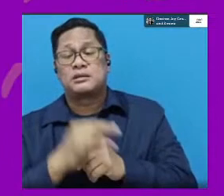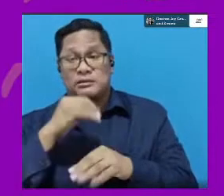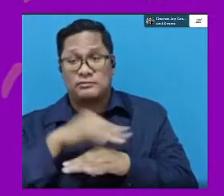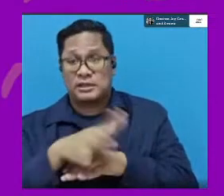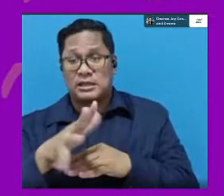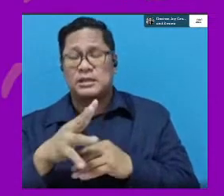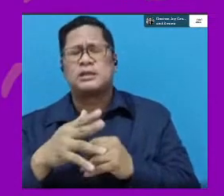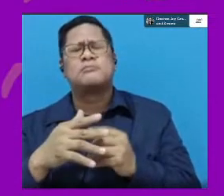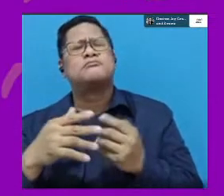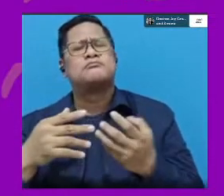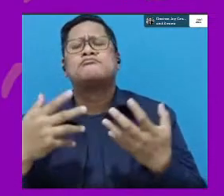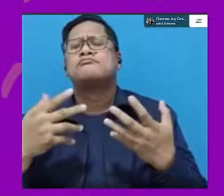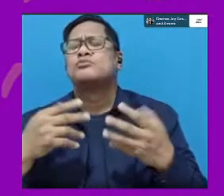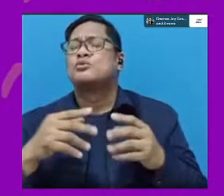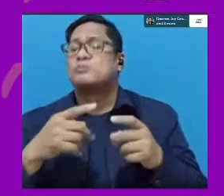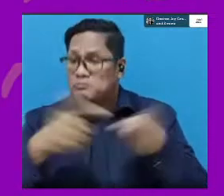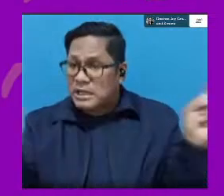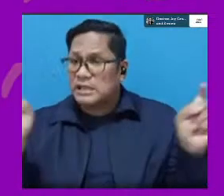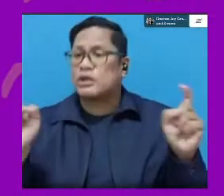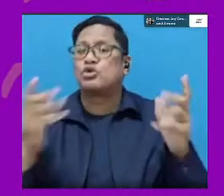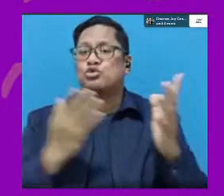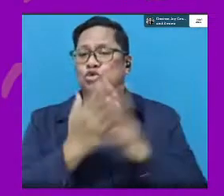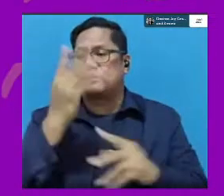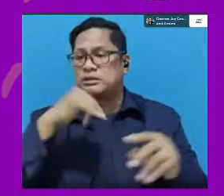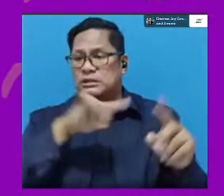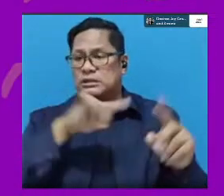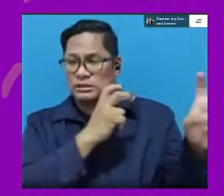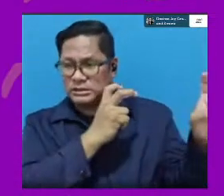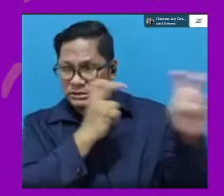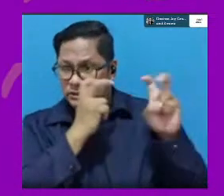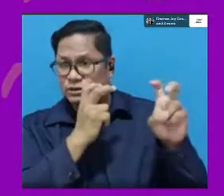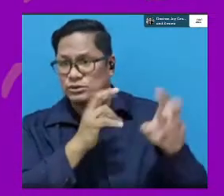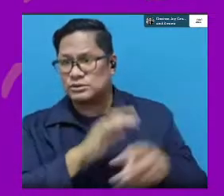gravely by the restrictions.